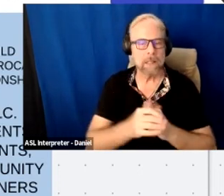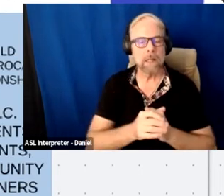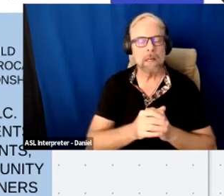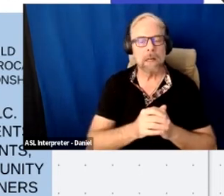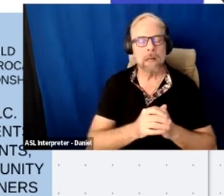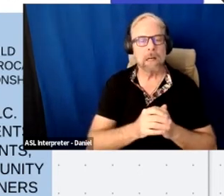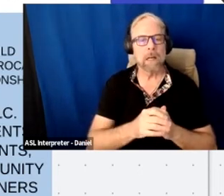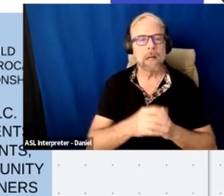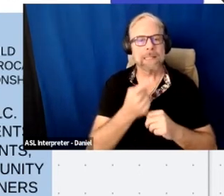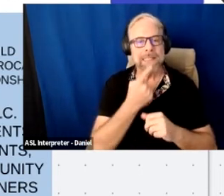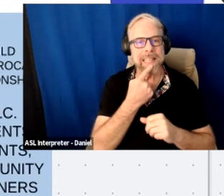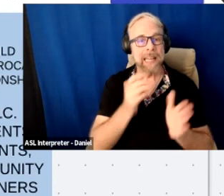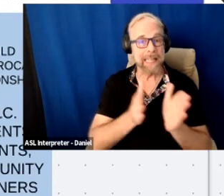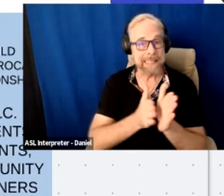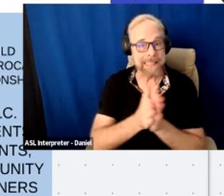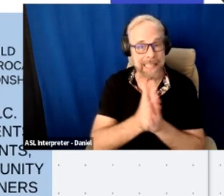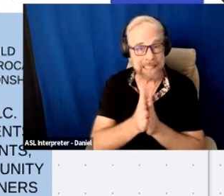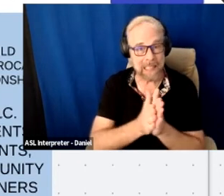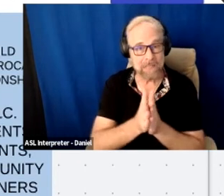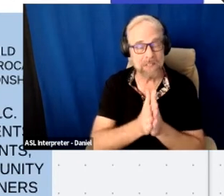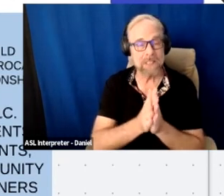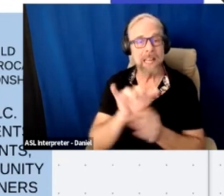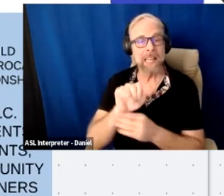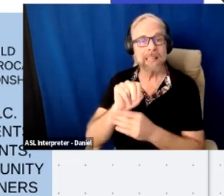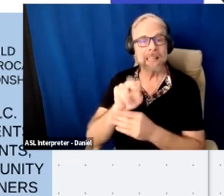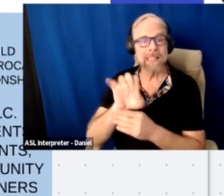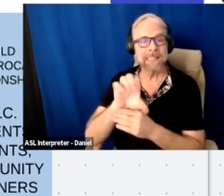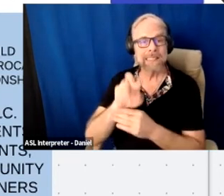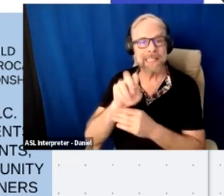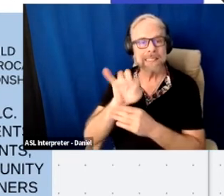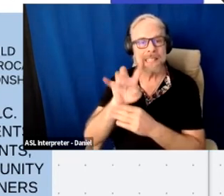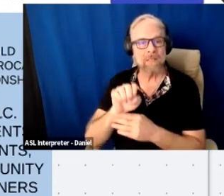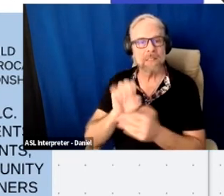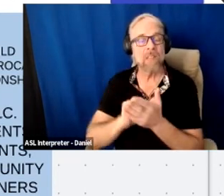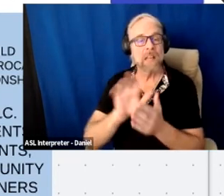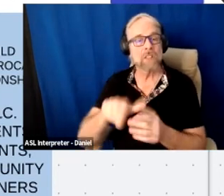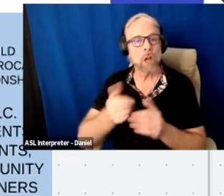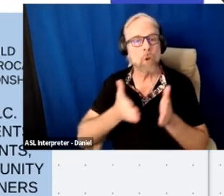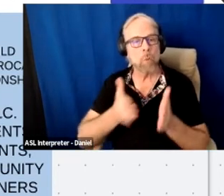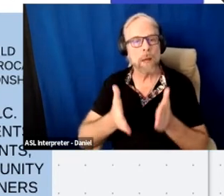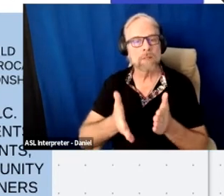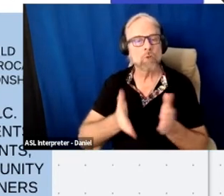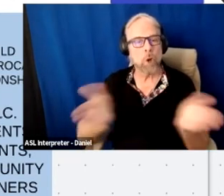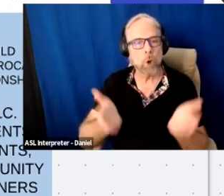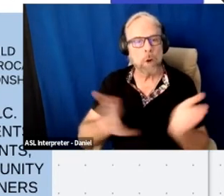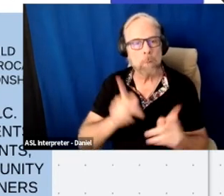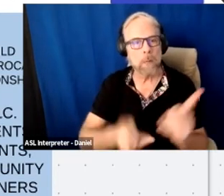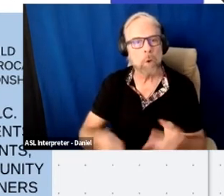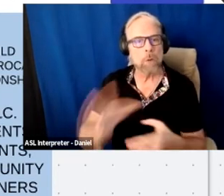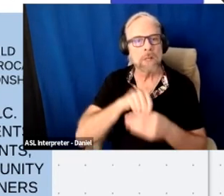say incentives was another way to get people to participate and provide feedback.